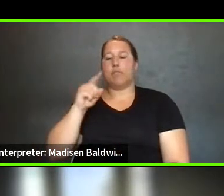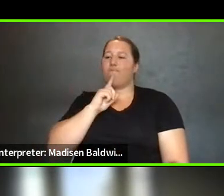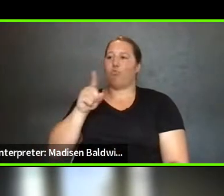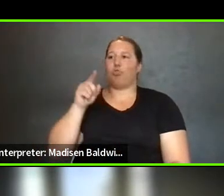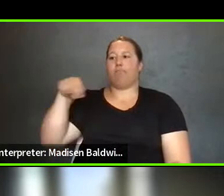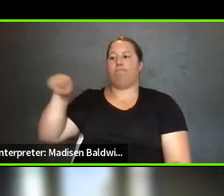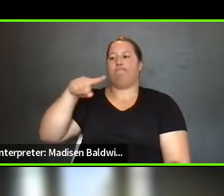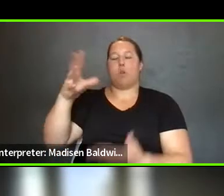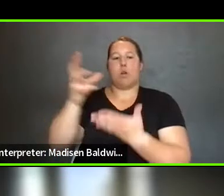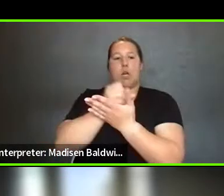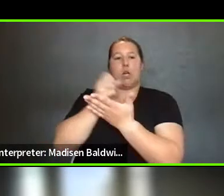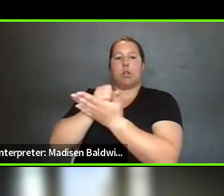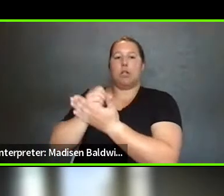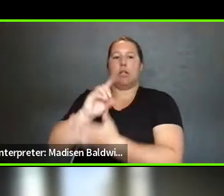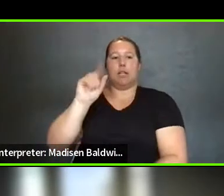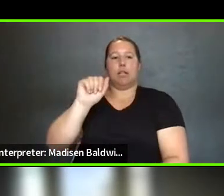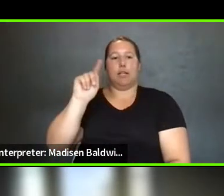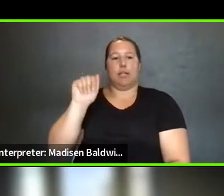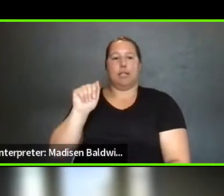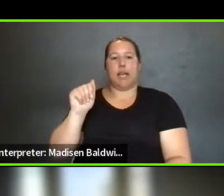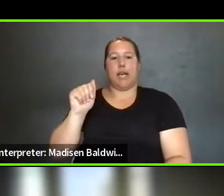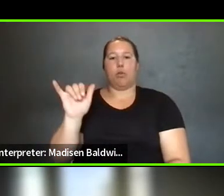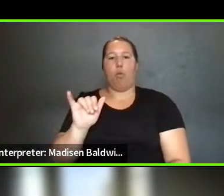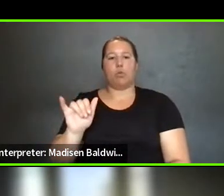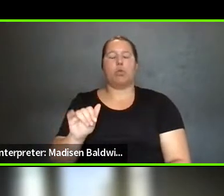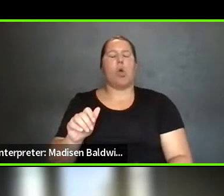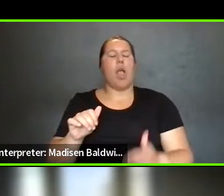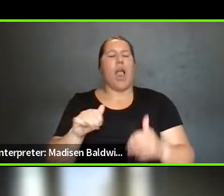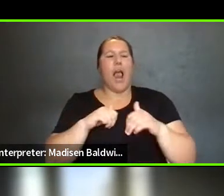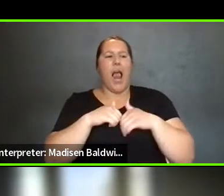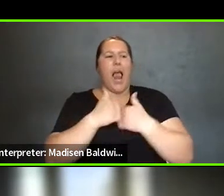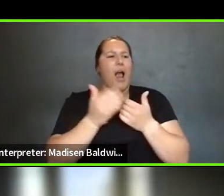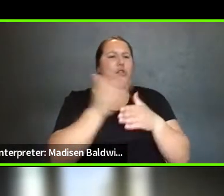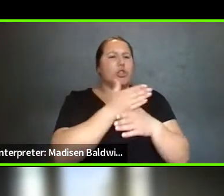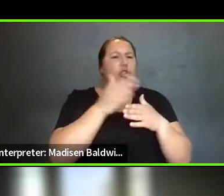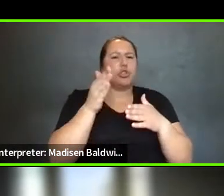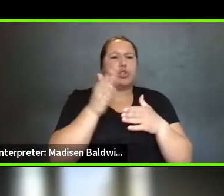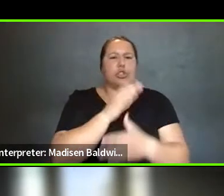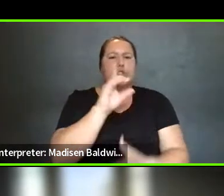What's the data sharing process? How's that going so far?